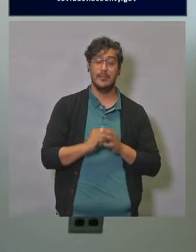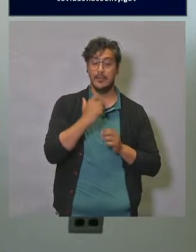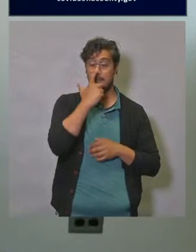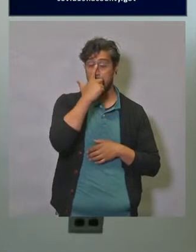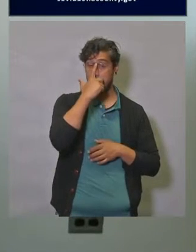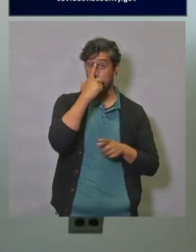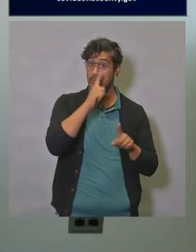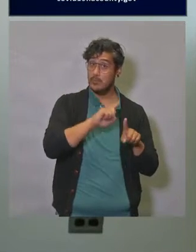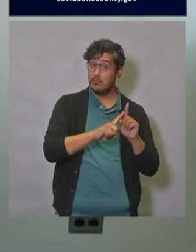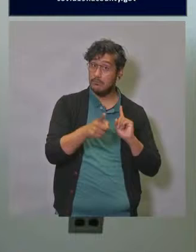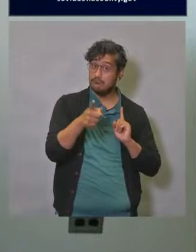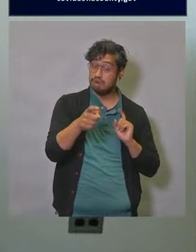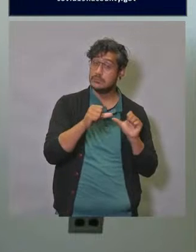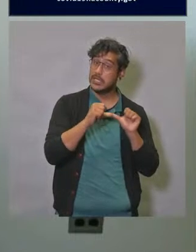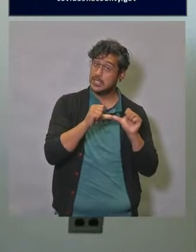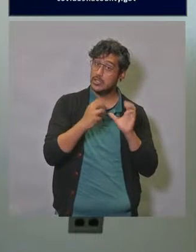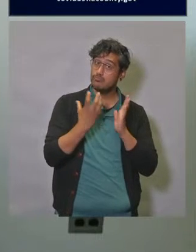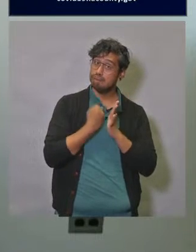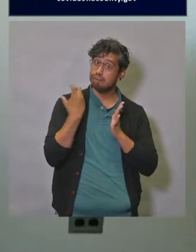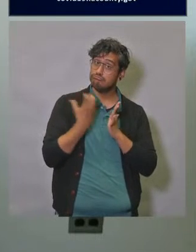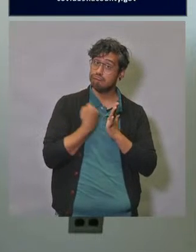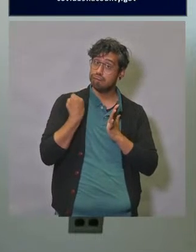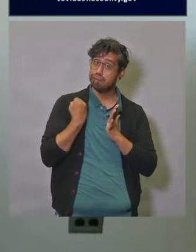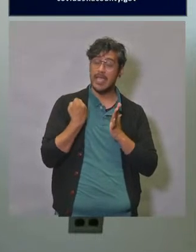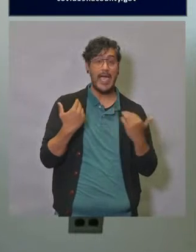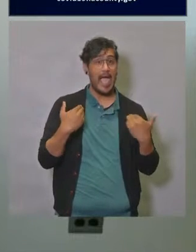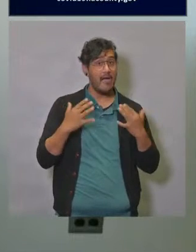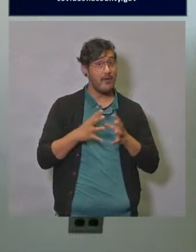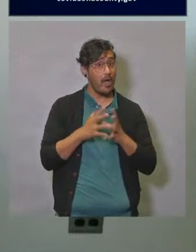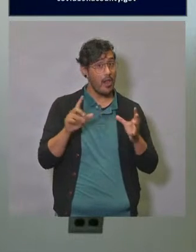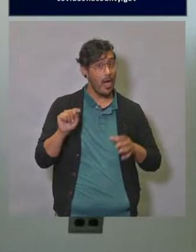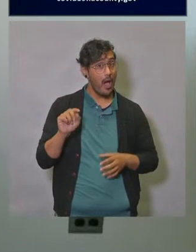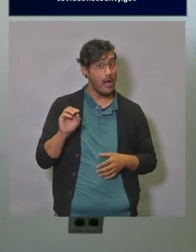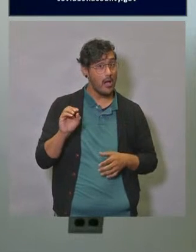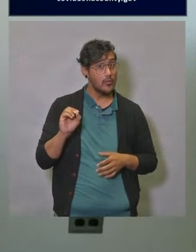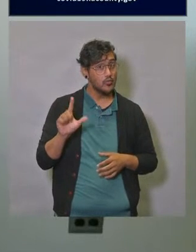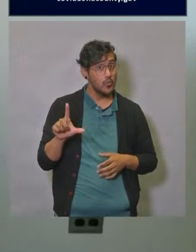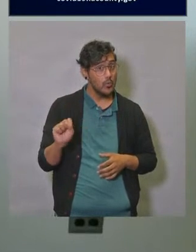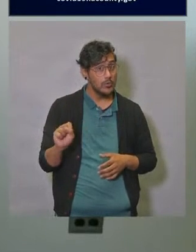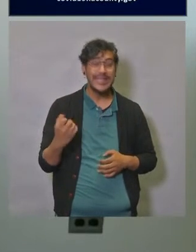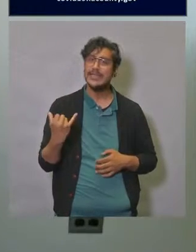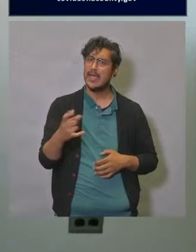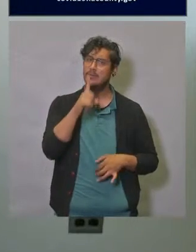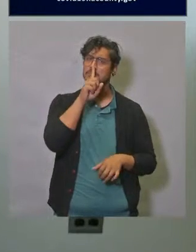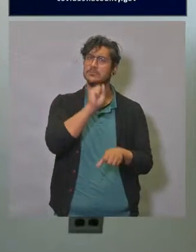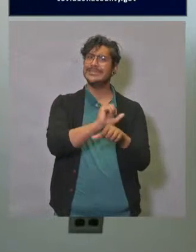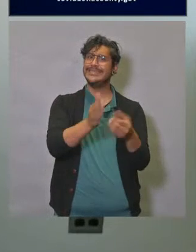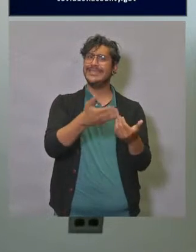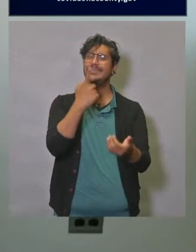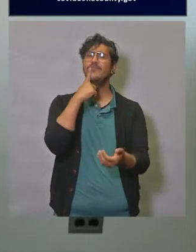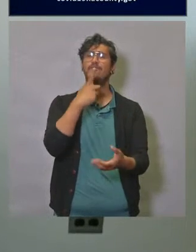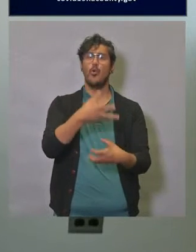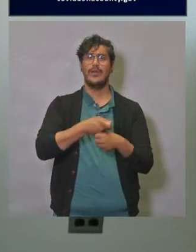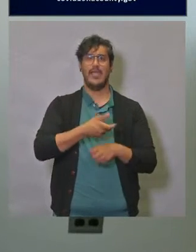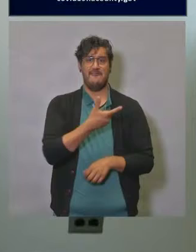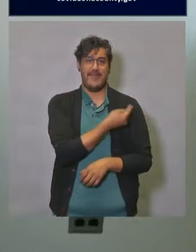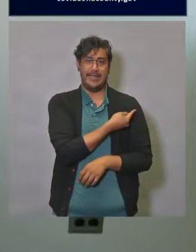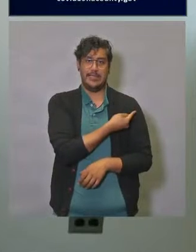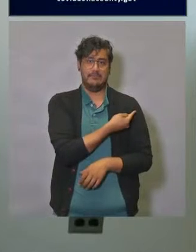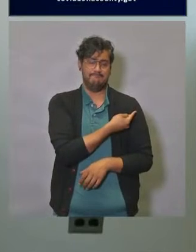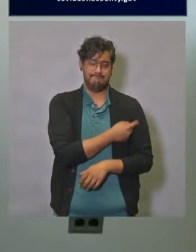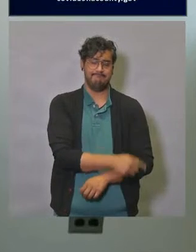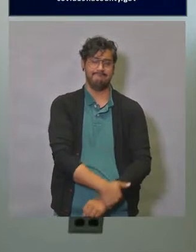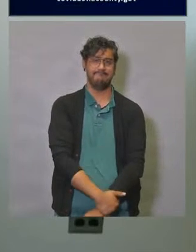take advantage of the fact that we've got a lot of tools and that now it's very easy to get vaccinated. And that's one of the most powerful tools we're going to